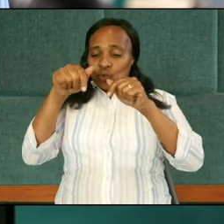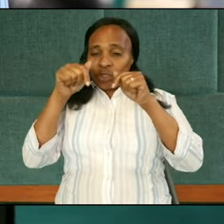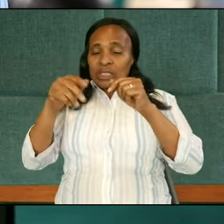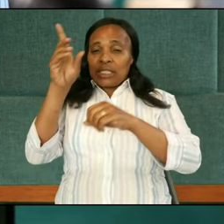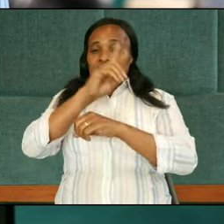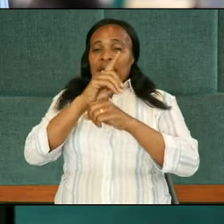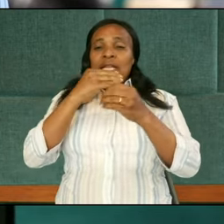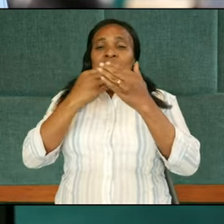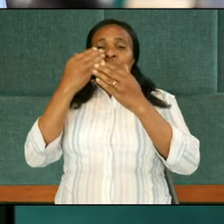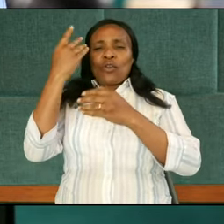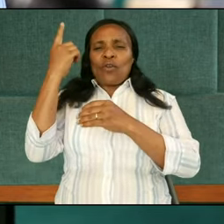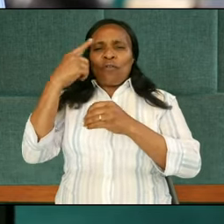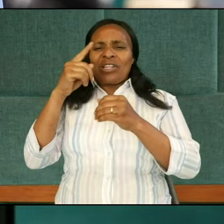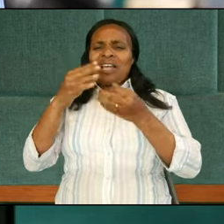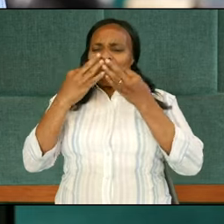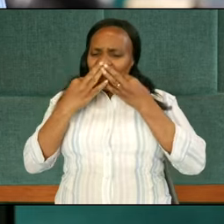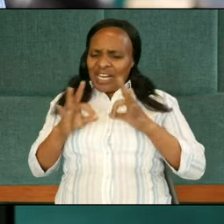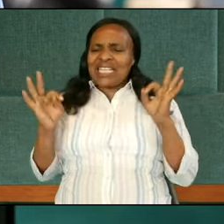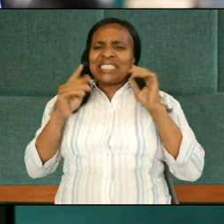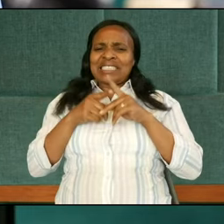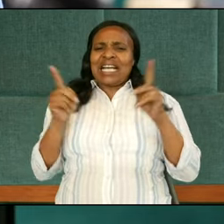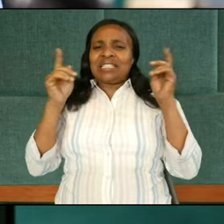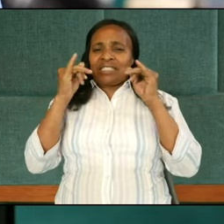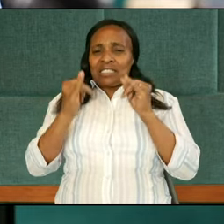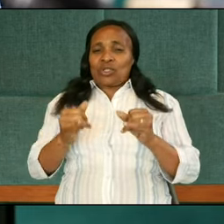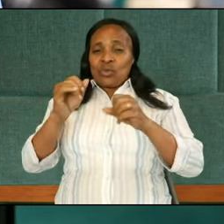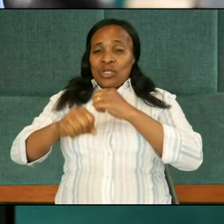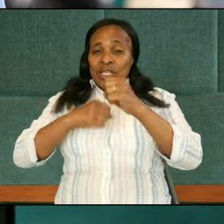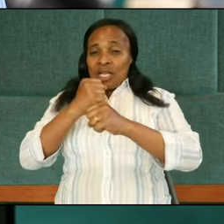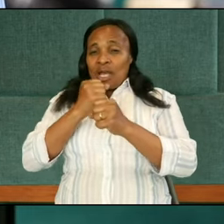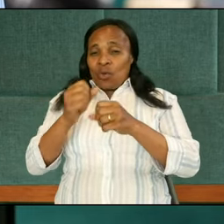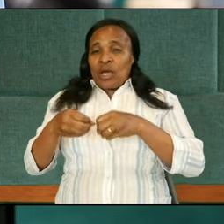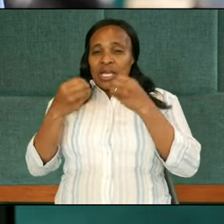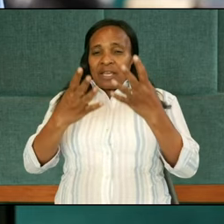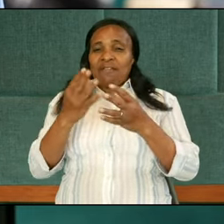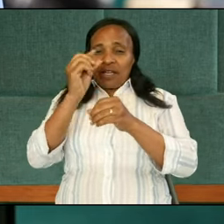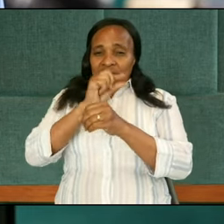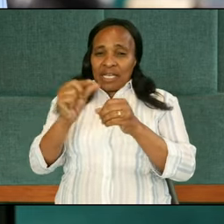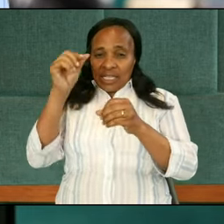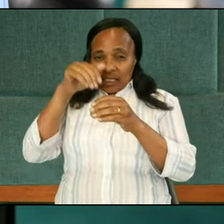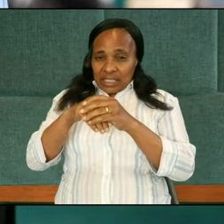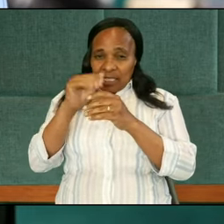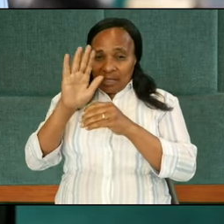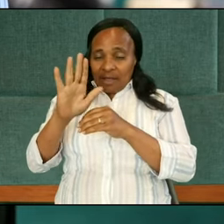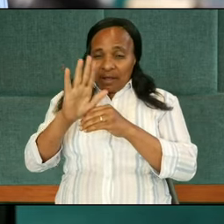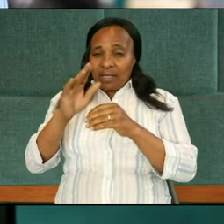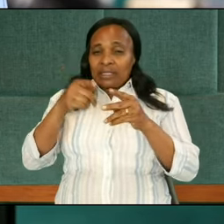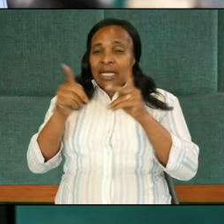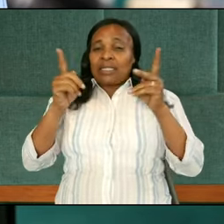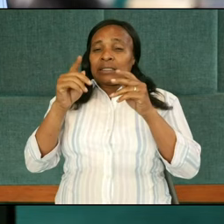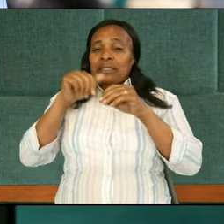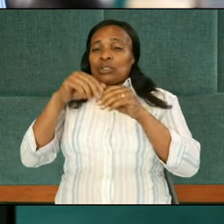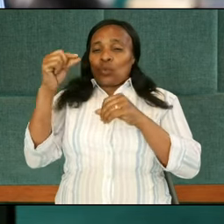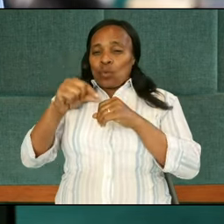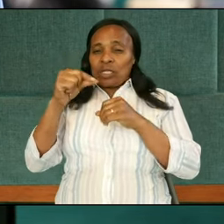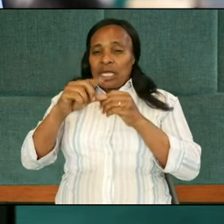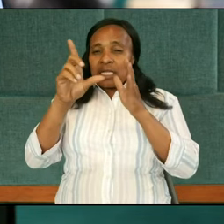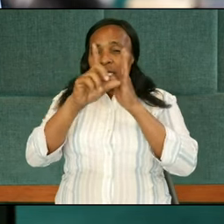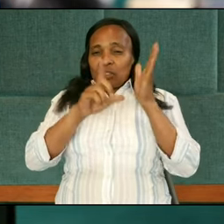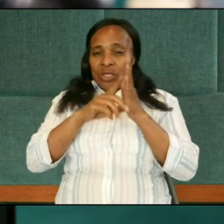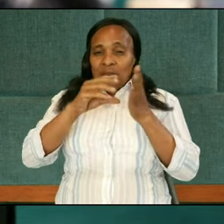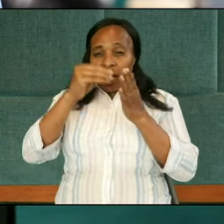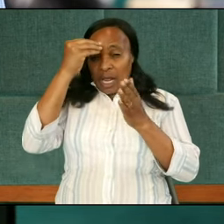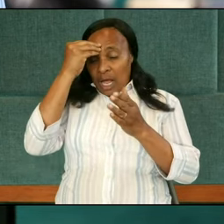you for this fresh start, this new year that you've given us the grace to be in. As we're about to start this quarter's lesson, may we learn